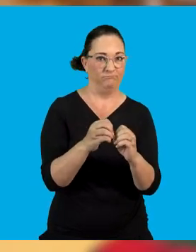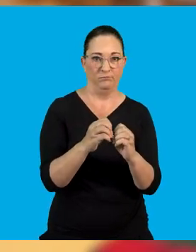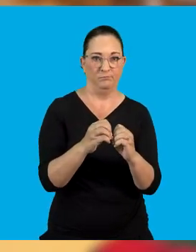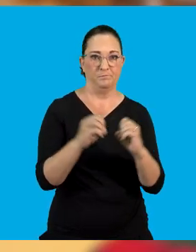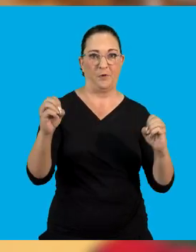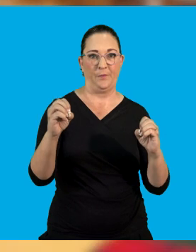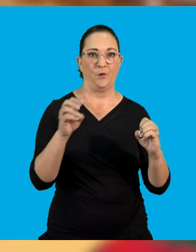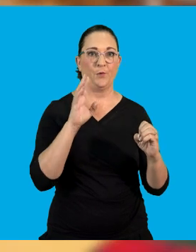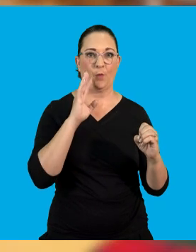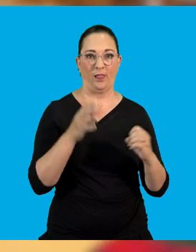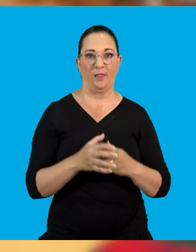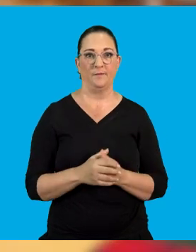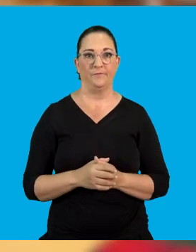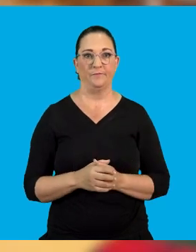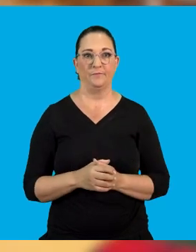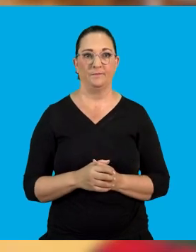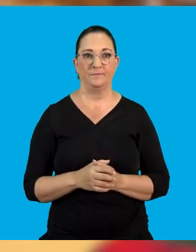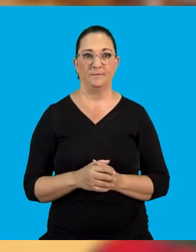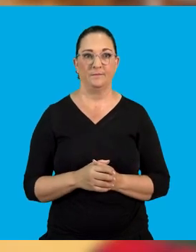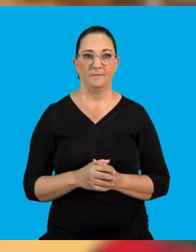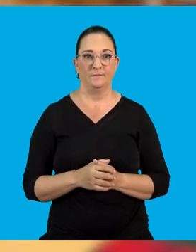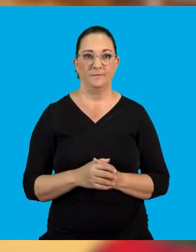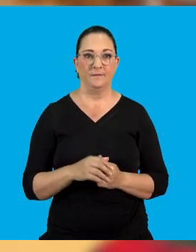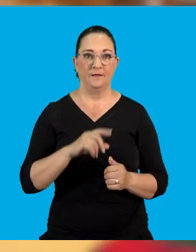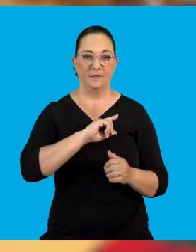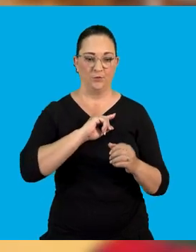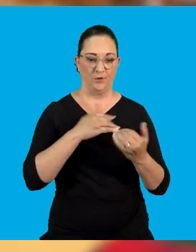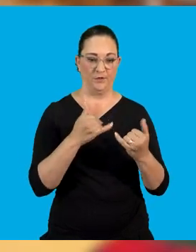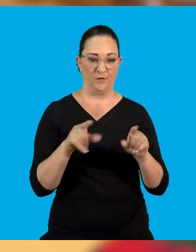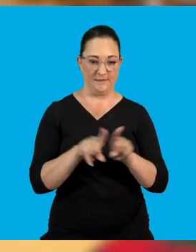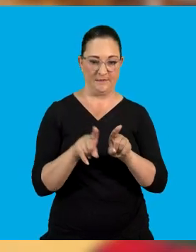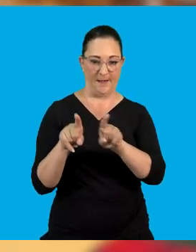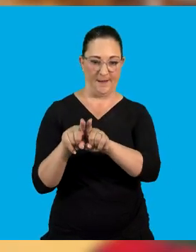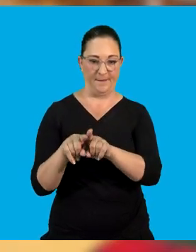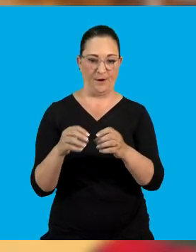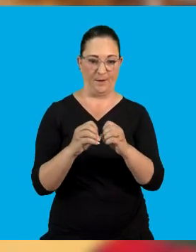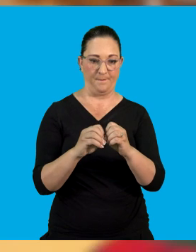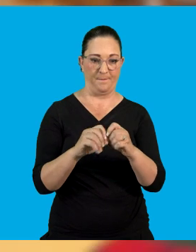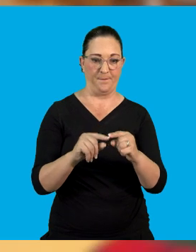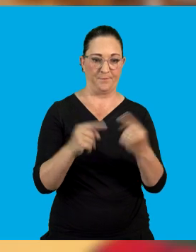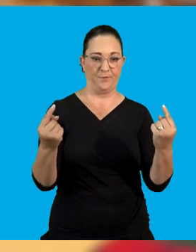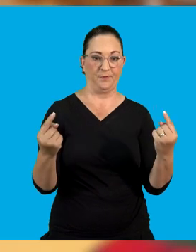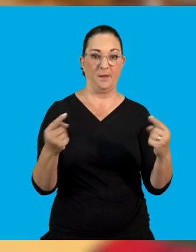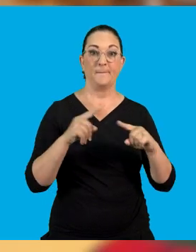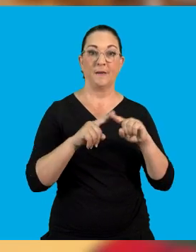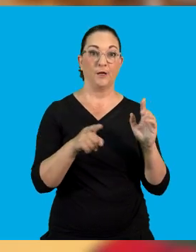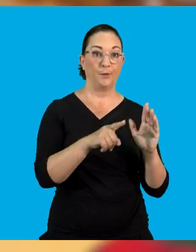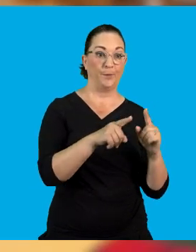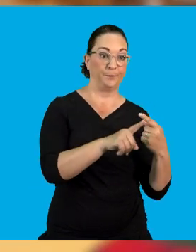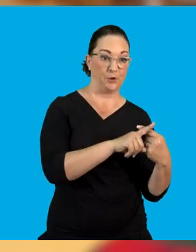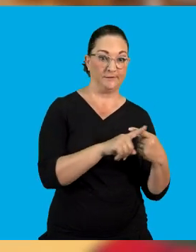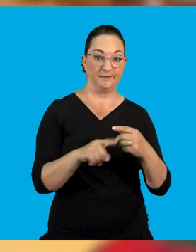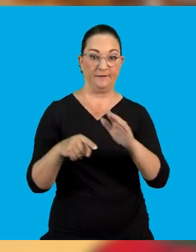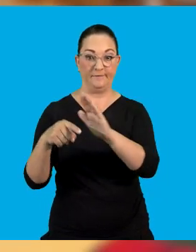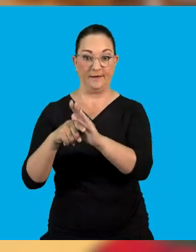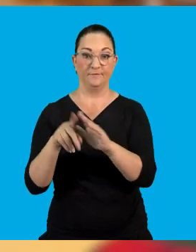Because the law states that when two substances have the same charge, they are going to repel each other. Should they have opposite